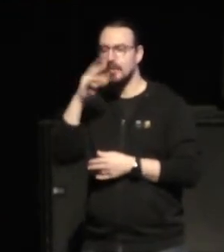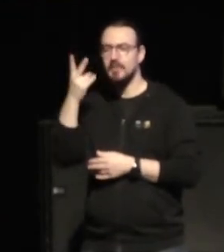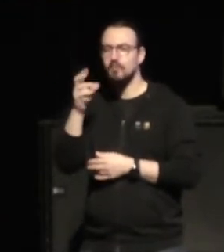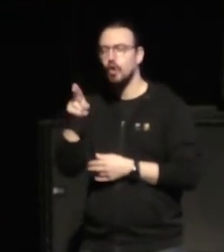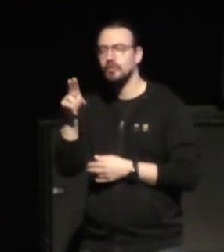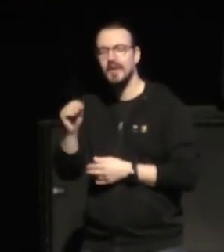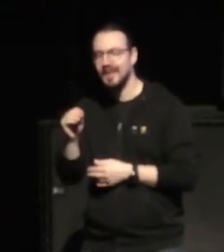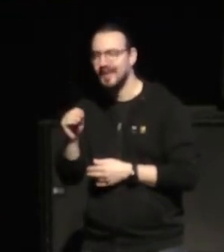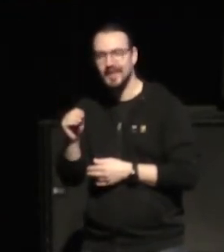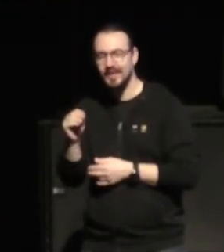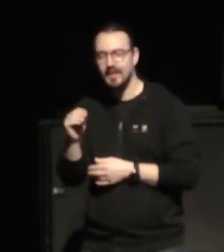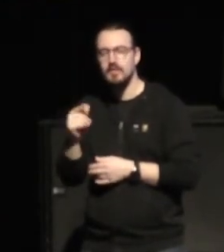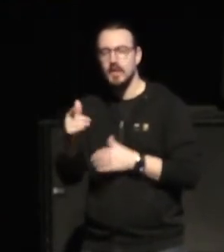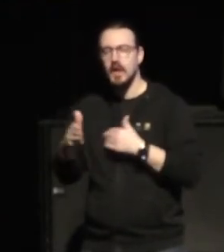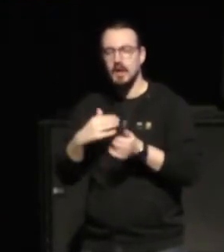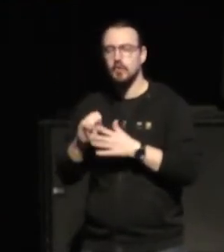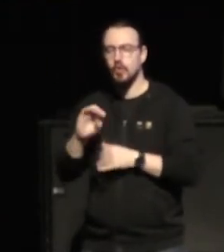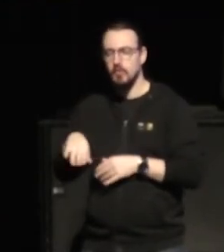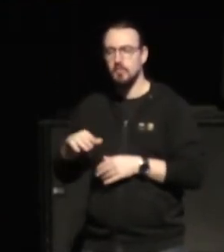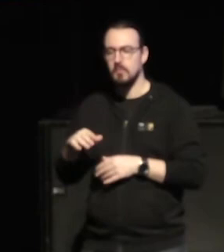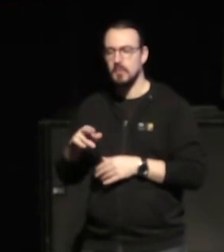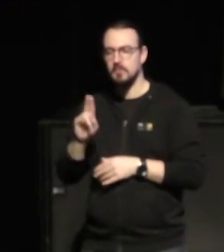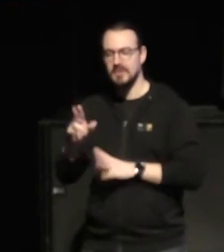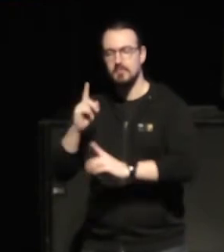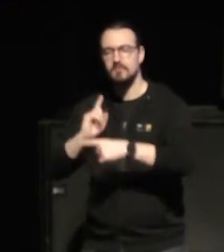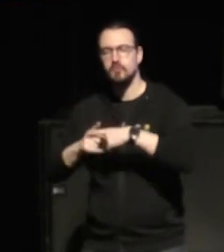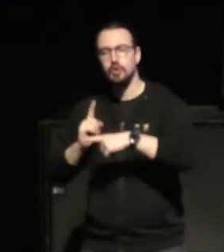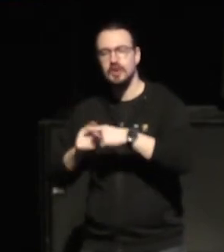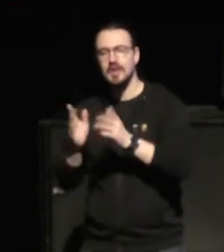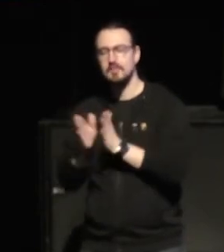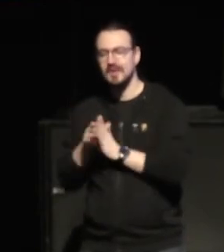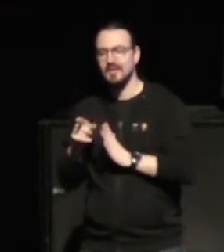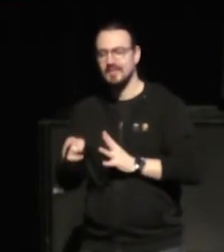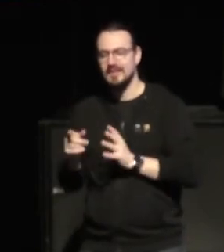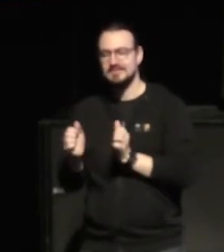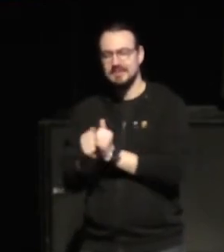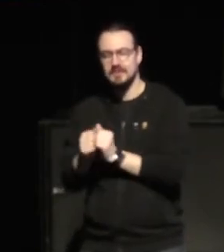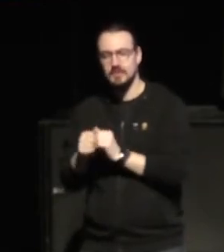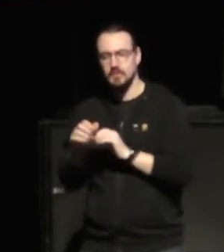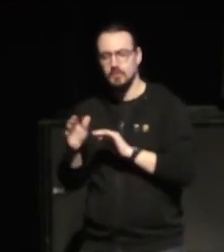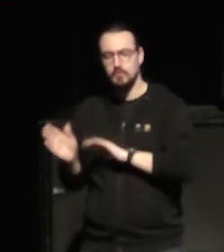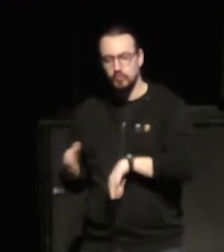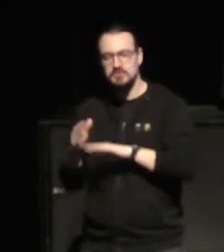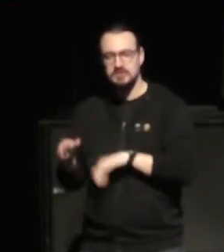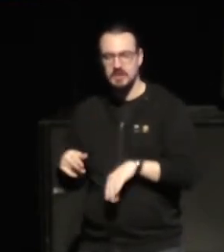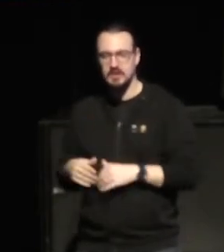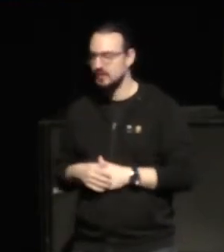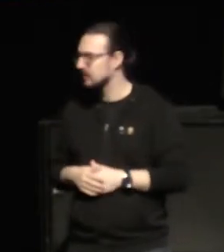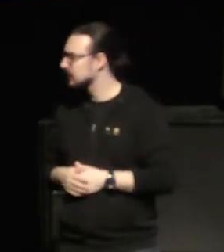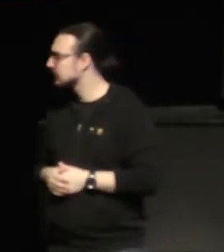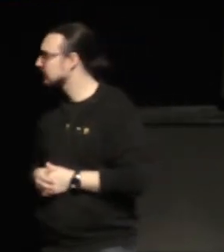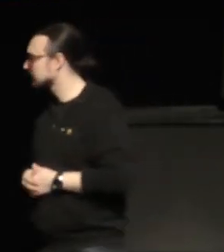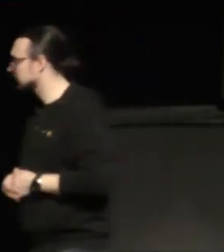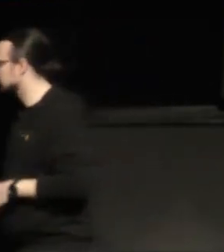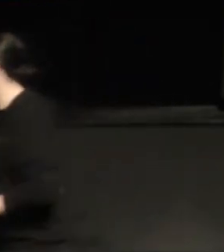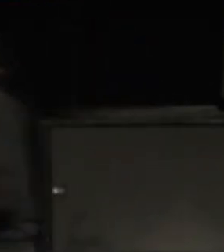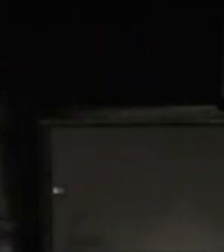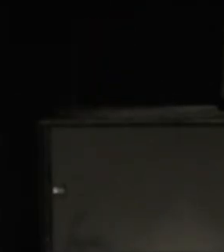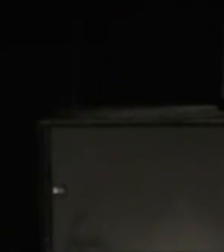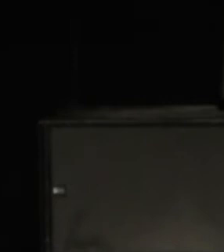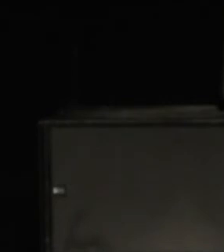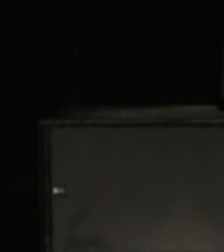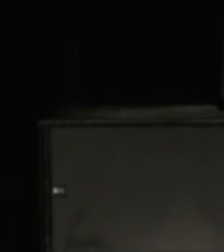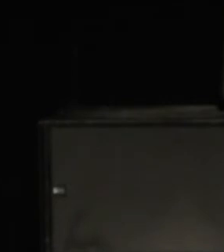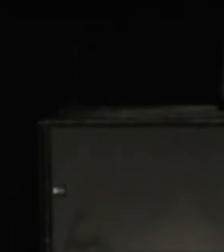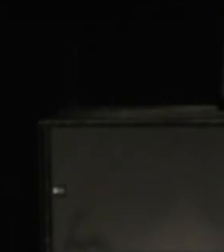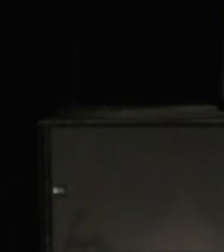the advantages that this kind of producing way is giving to us. Thank Yes. you.